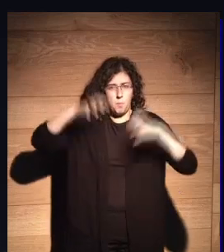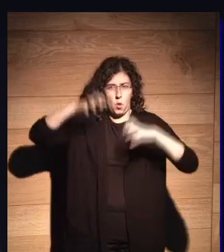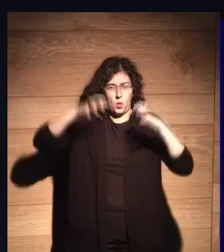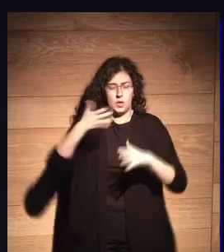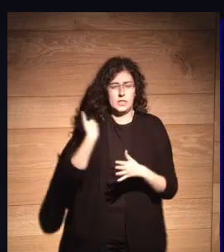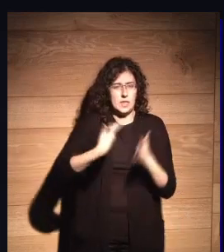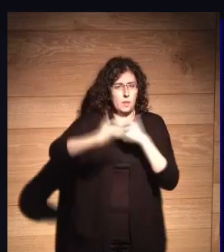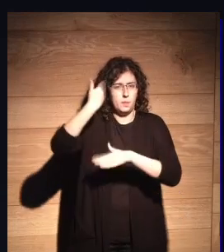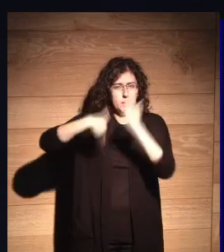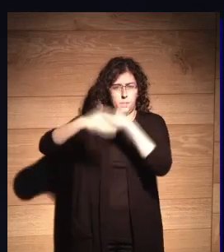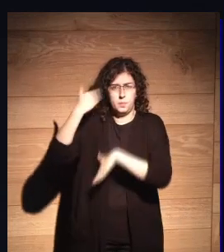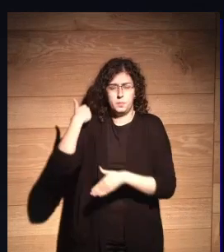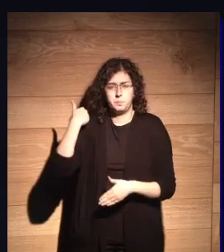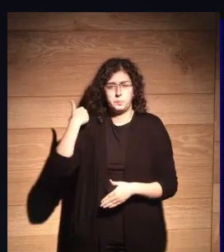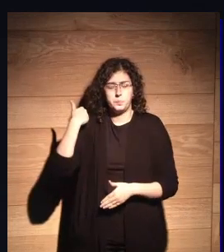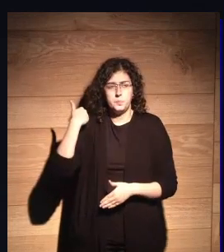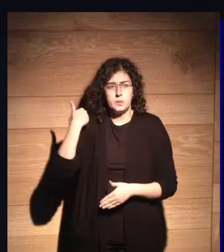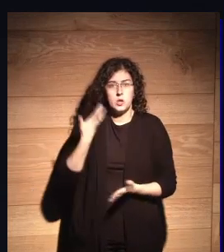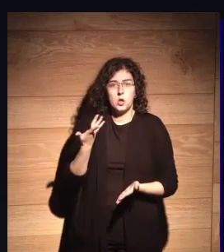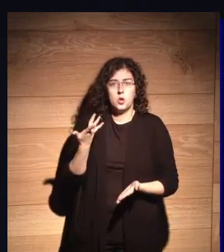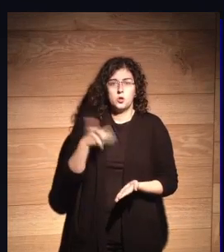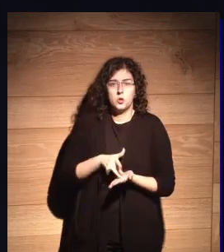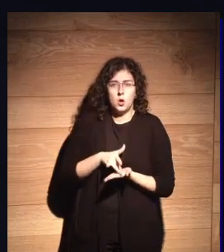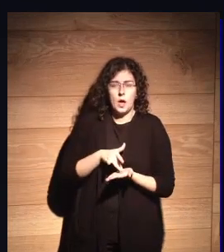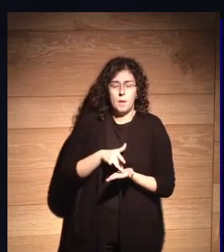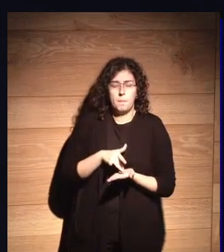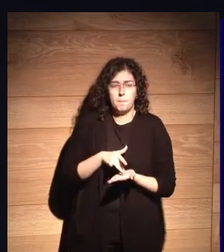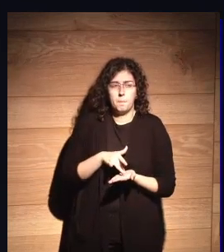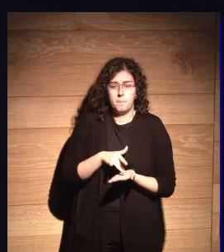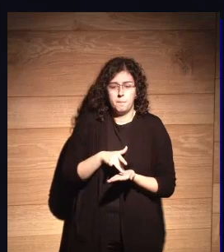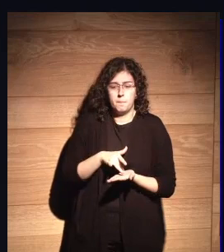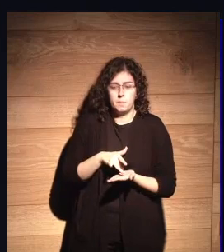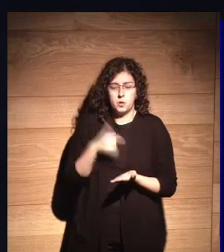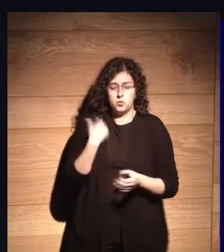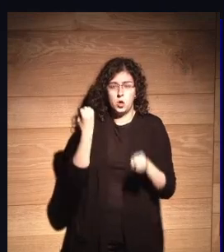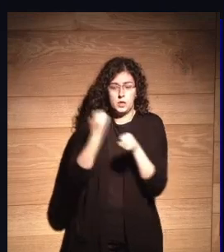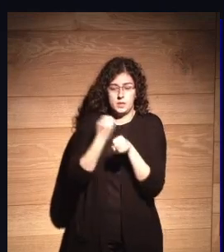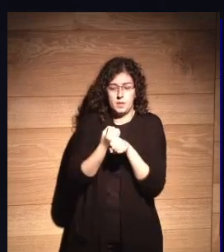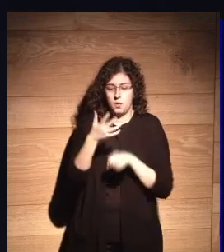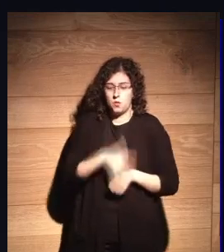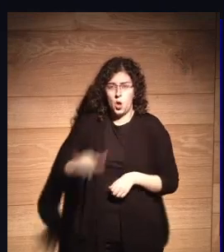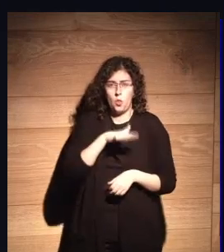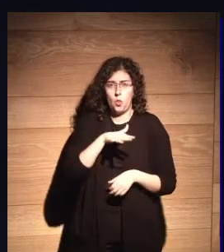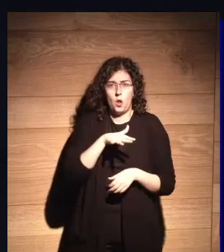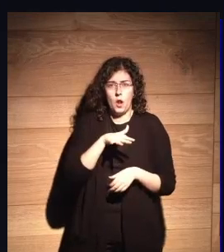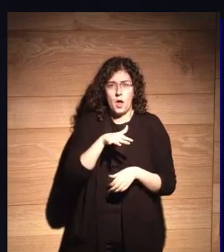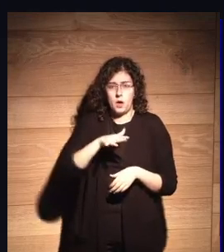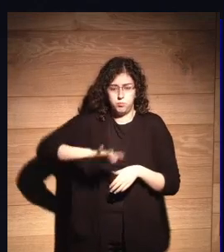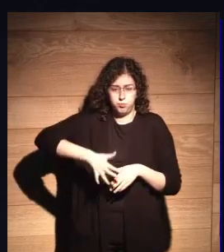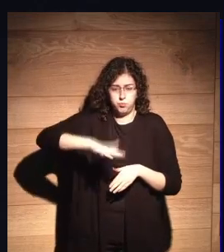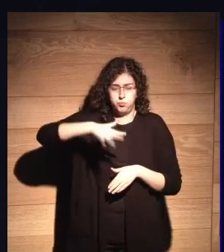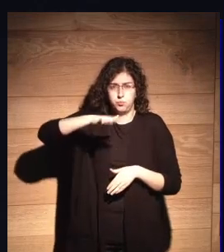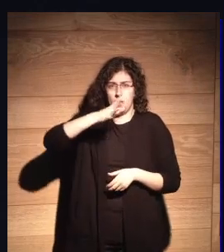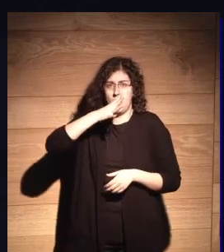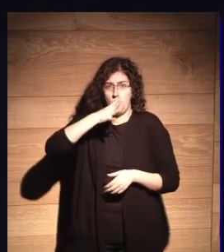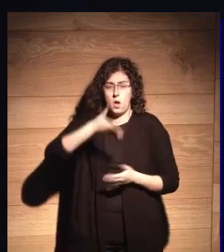And it was the case where I was working in a flooded area, and I thought, you know, how can I,